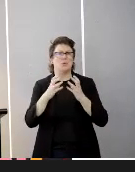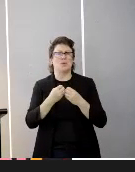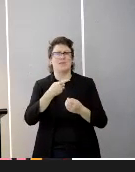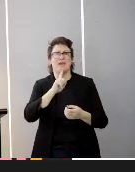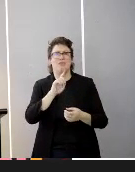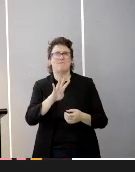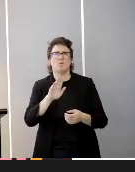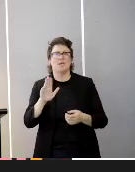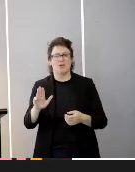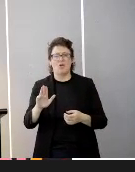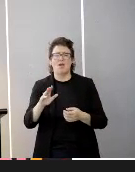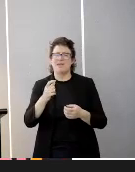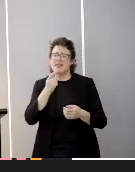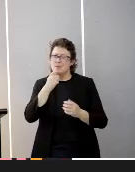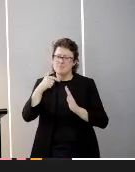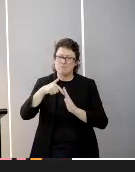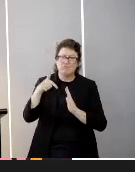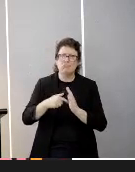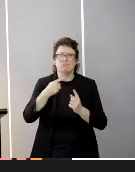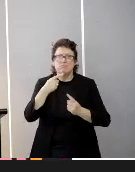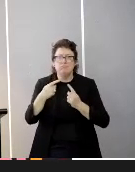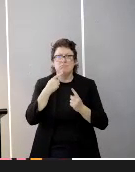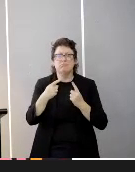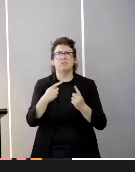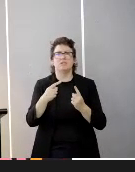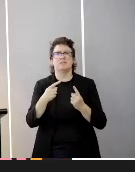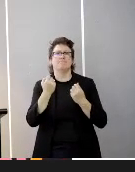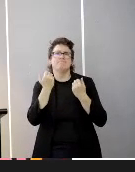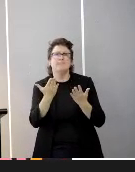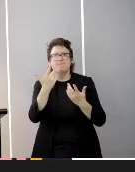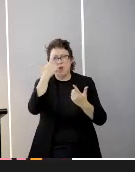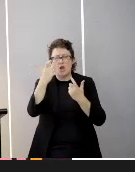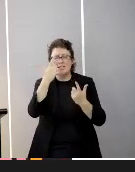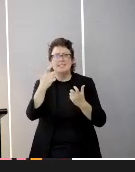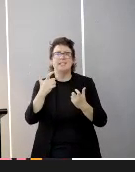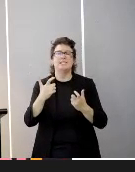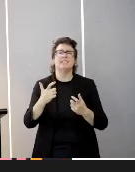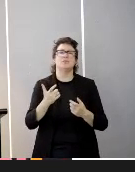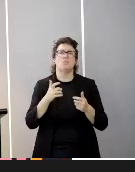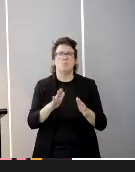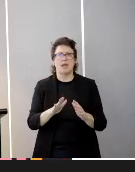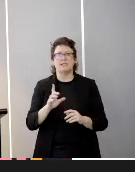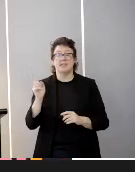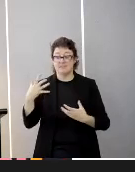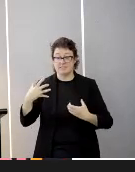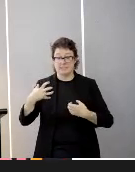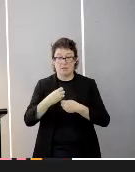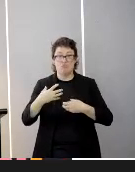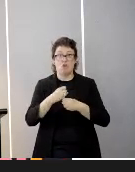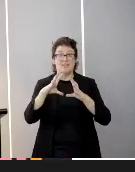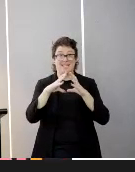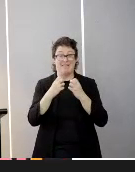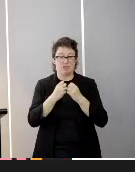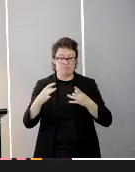into detail with a lot of what I've talked about and have a lot of practical recommendations. And they've summarized all of what they've talked about on the podcast in a